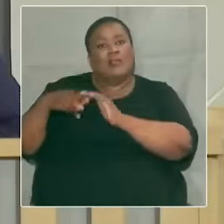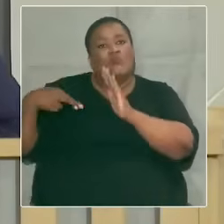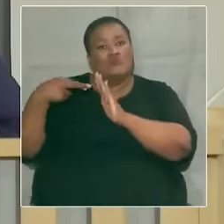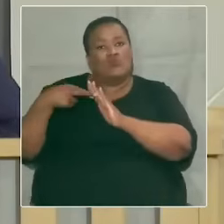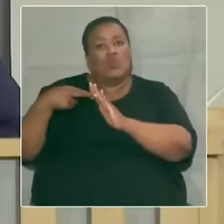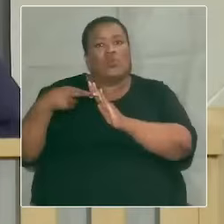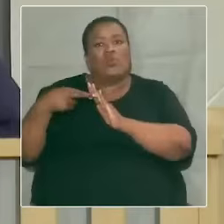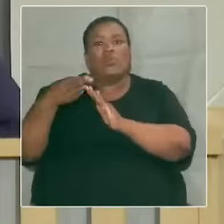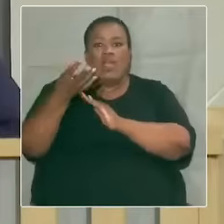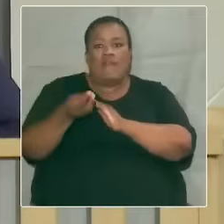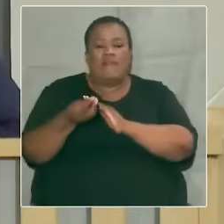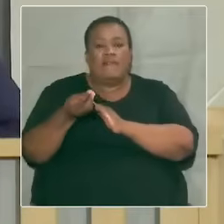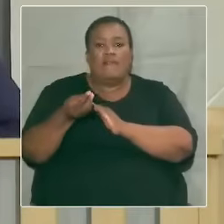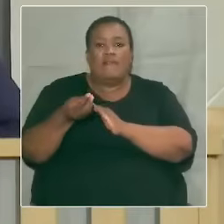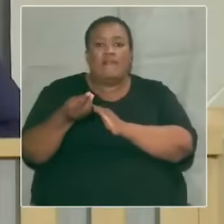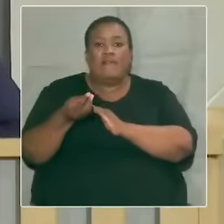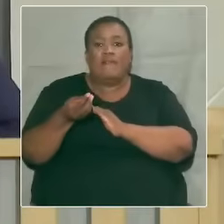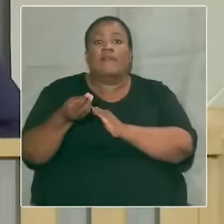described now,